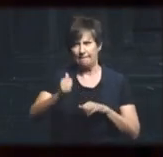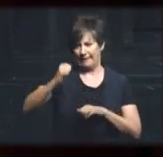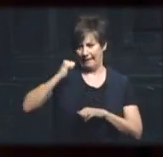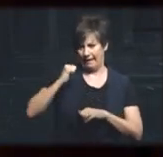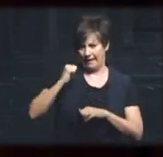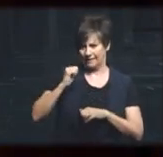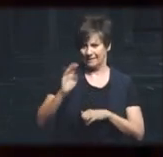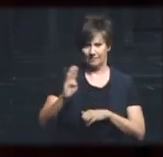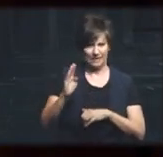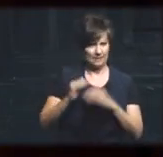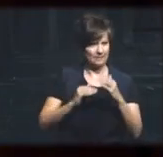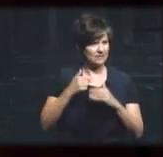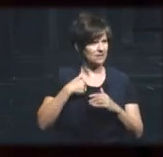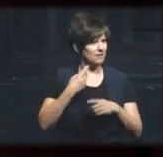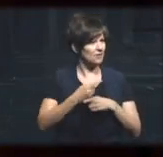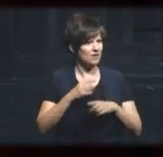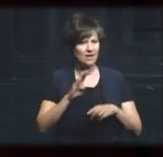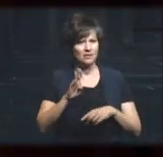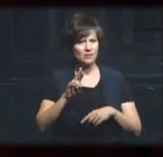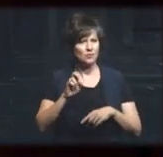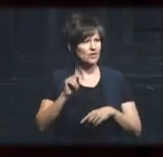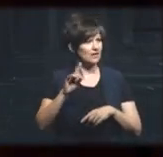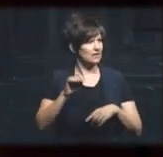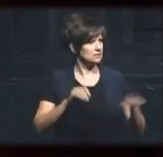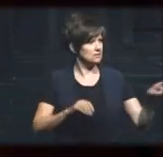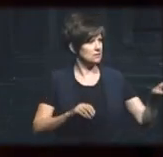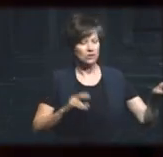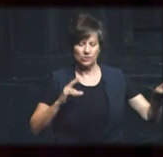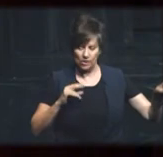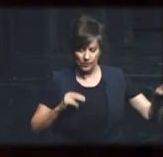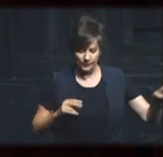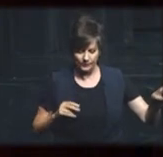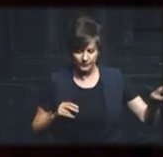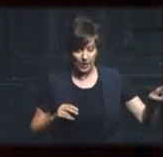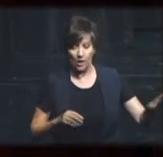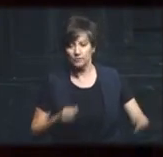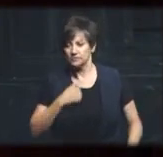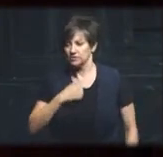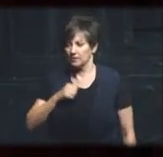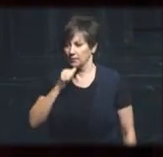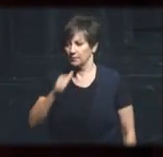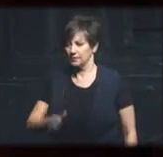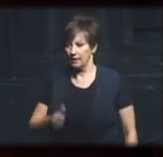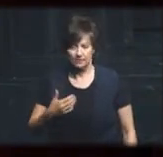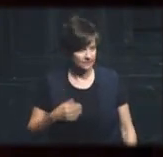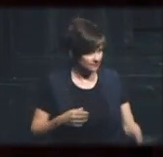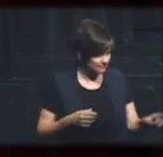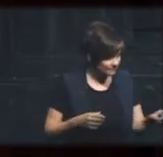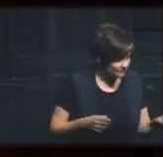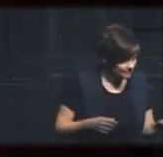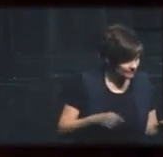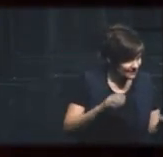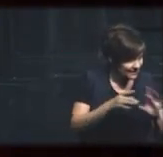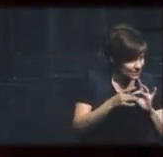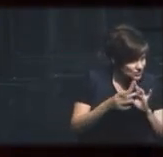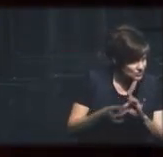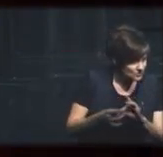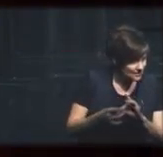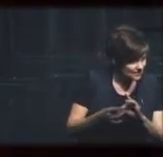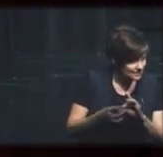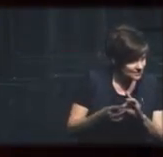building. Is that correct, Brenda? No, we will not have. It has to do with the slope. That's what we're